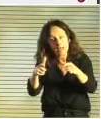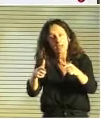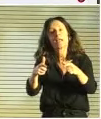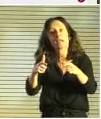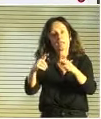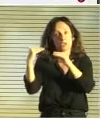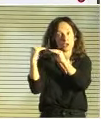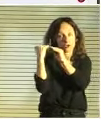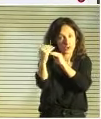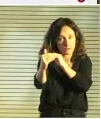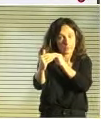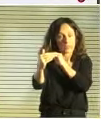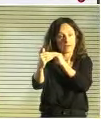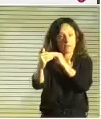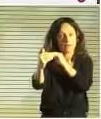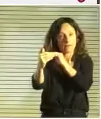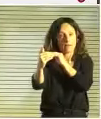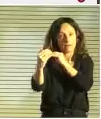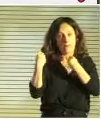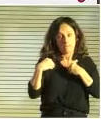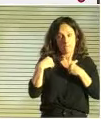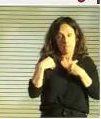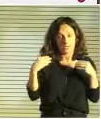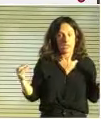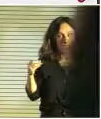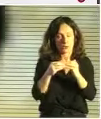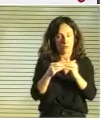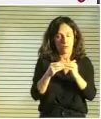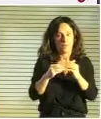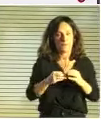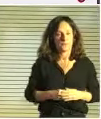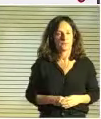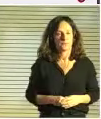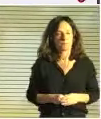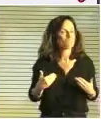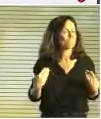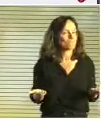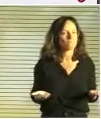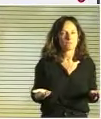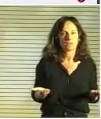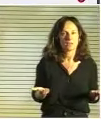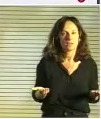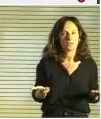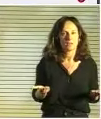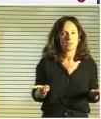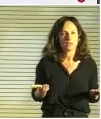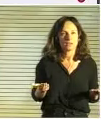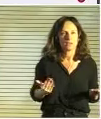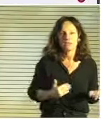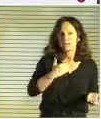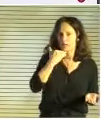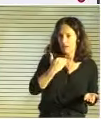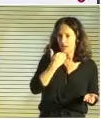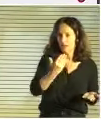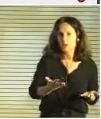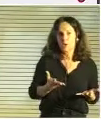also compensation, the carbon is in the air. Yeah, so it's nothing you can compensate, but it's nothing on you